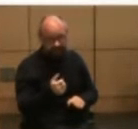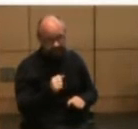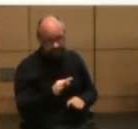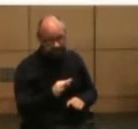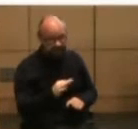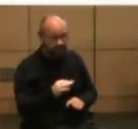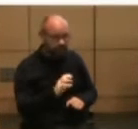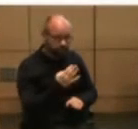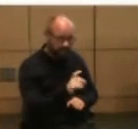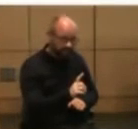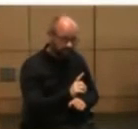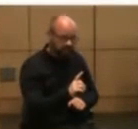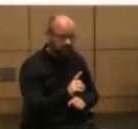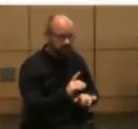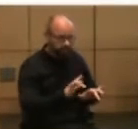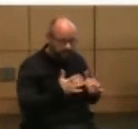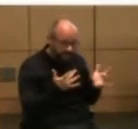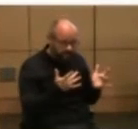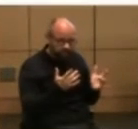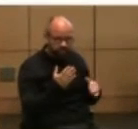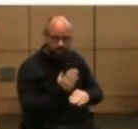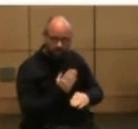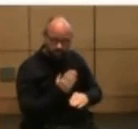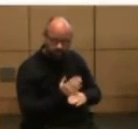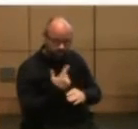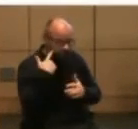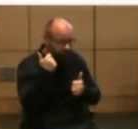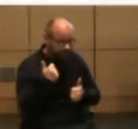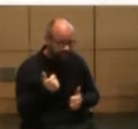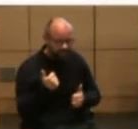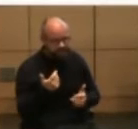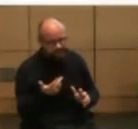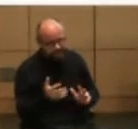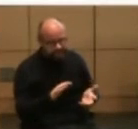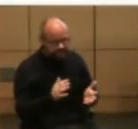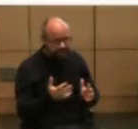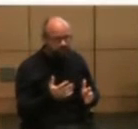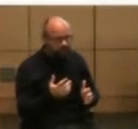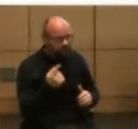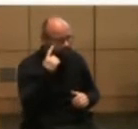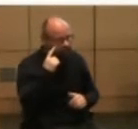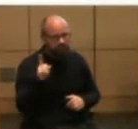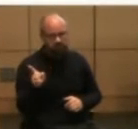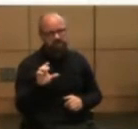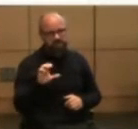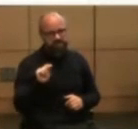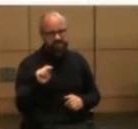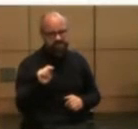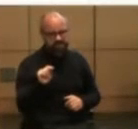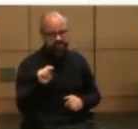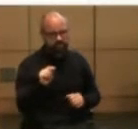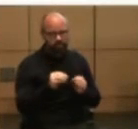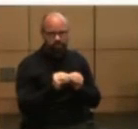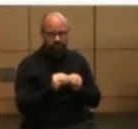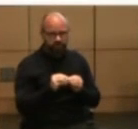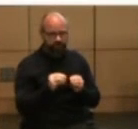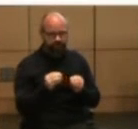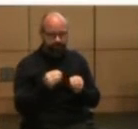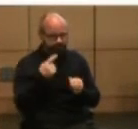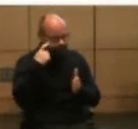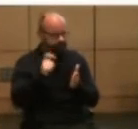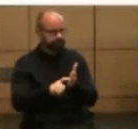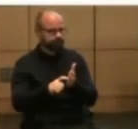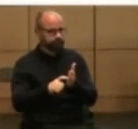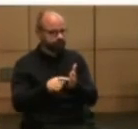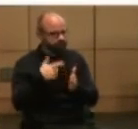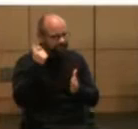mild, moderate, or especially if we're thinking that maybe a CT would be higher yield, just